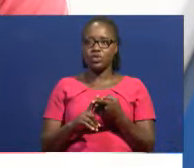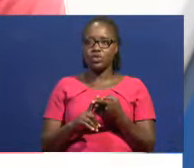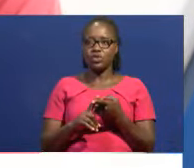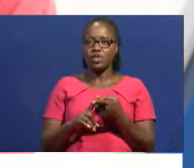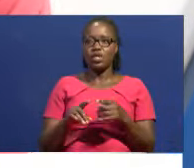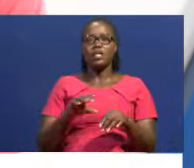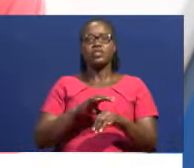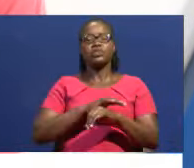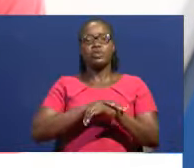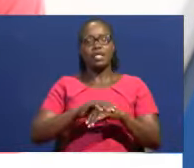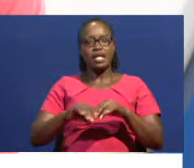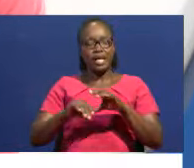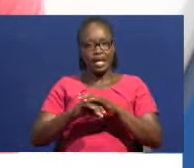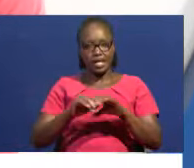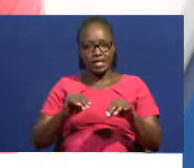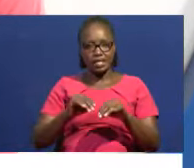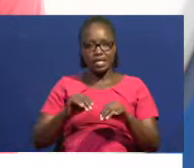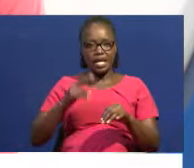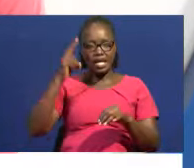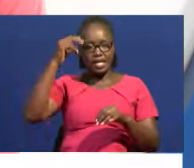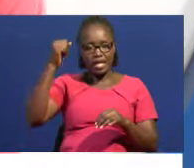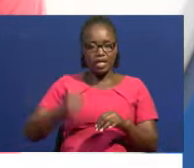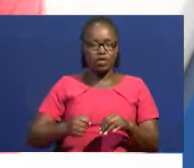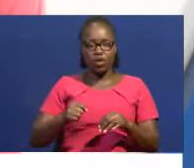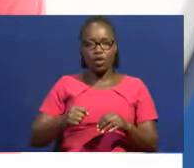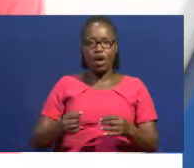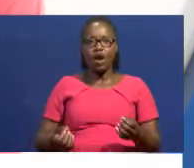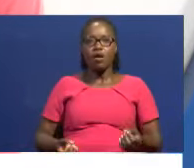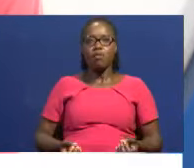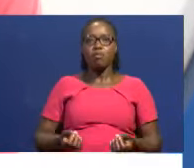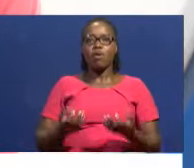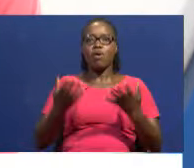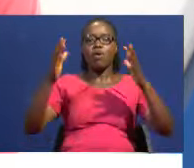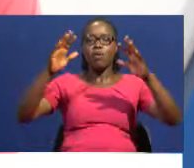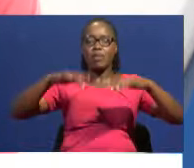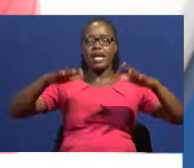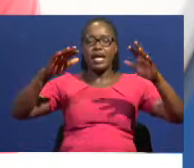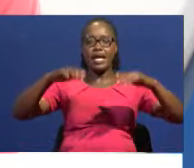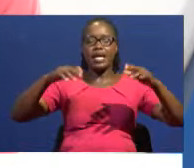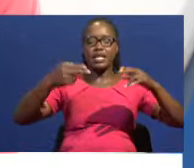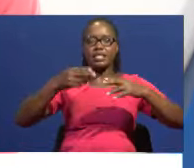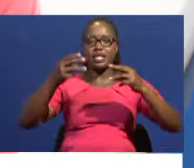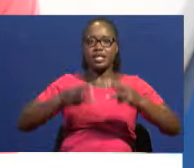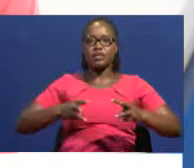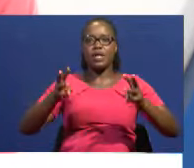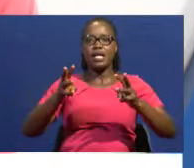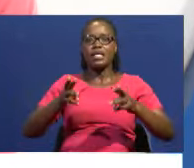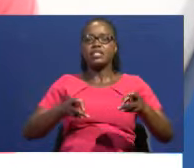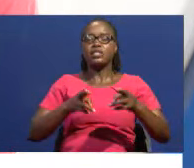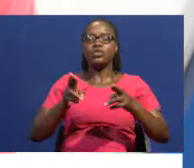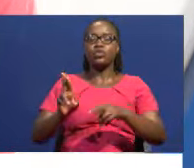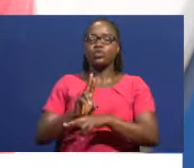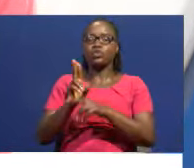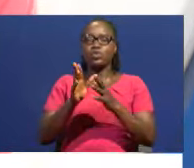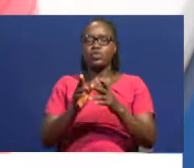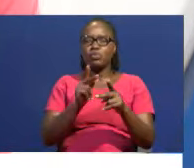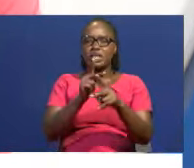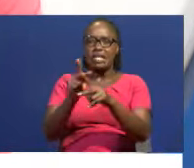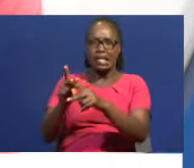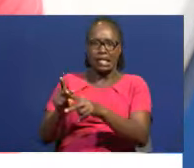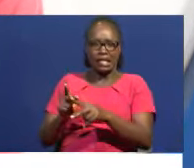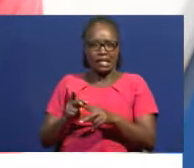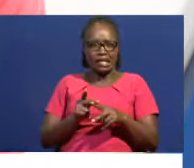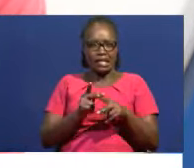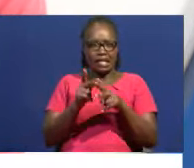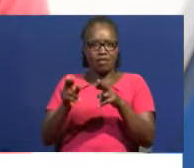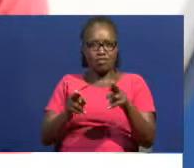Narok Bomet Highway. Synonymous with road accidents, the clergy also urged road users to be extra vigilant while using